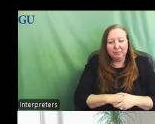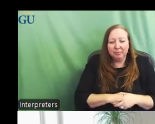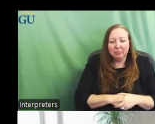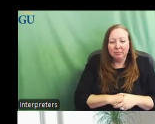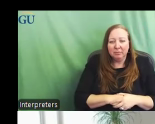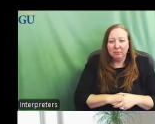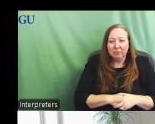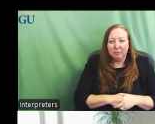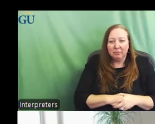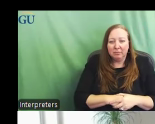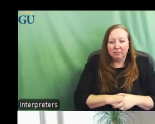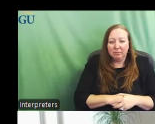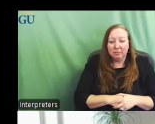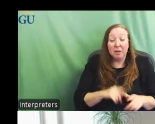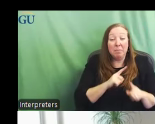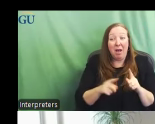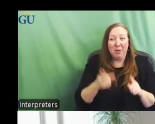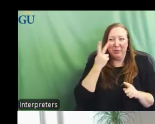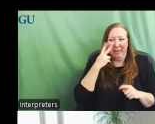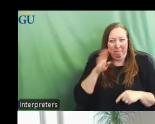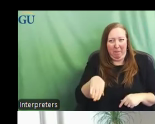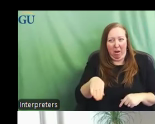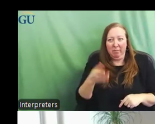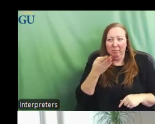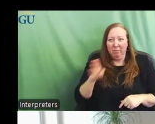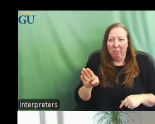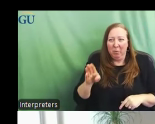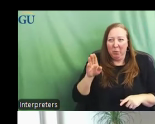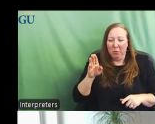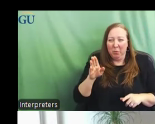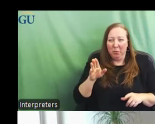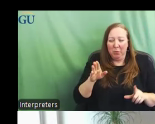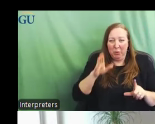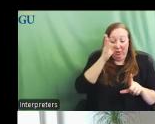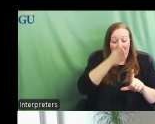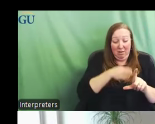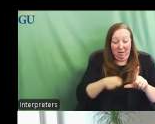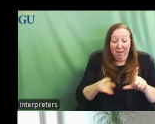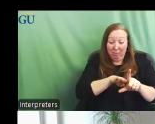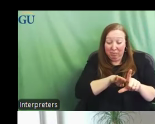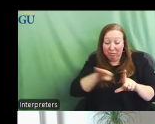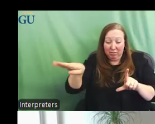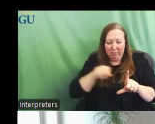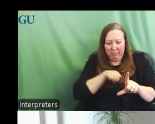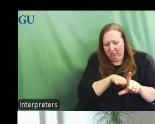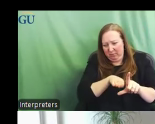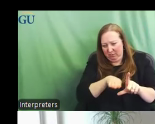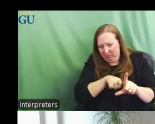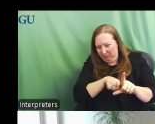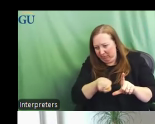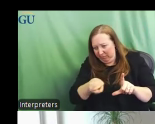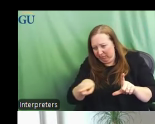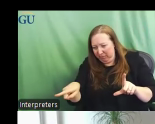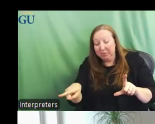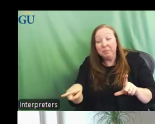the alternate is with the dark blue line, would be if we don't catch the kids with hearing loss and we don't provide